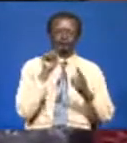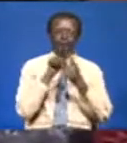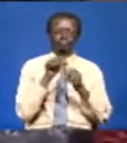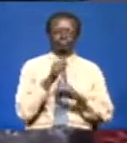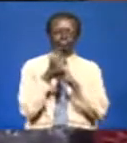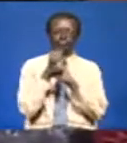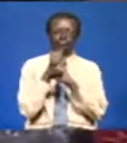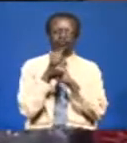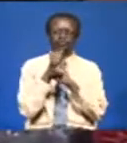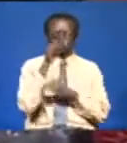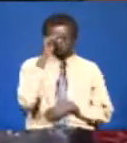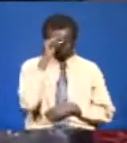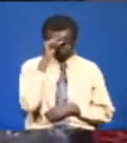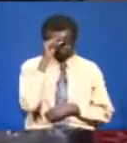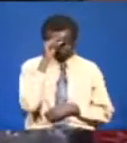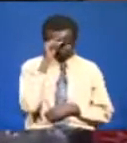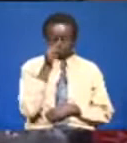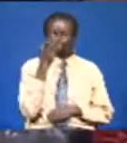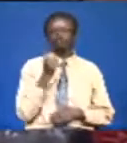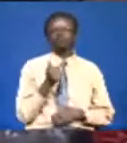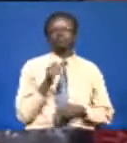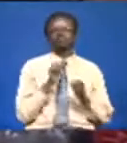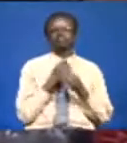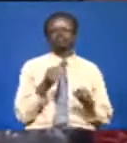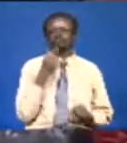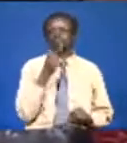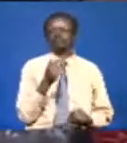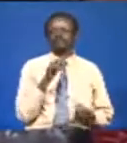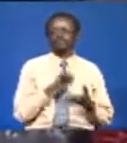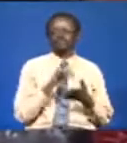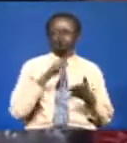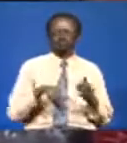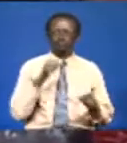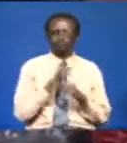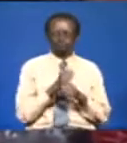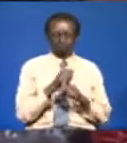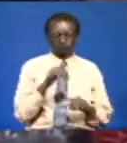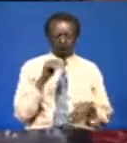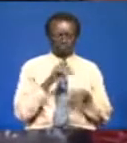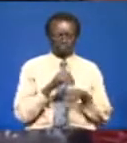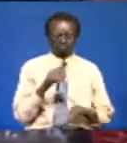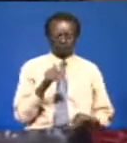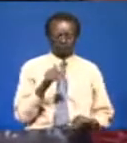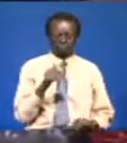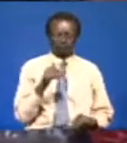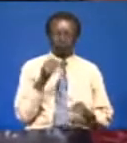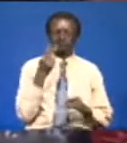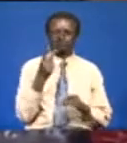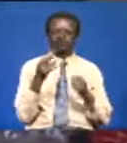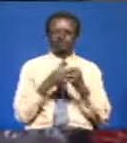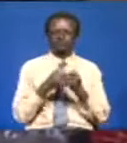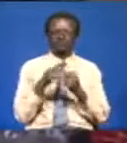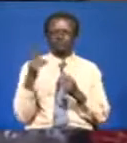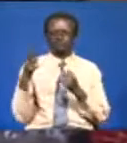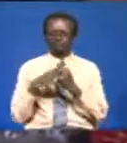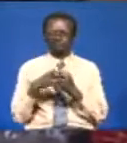cannot say that what is being done in 28, 29 countries is wrong.